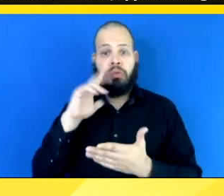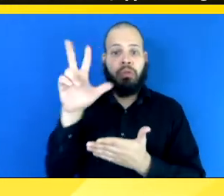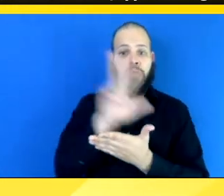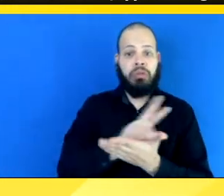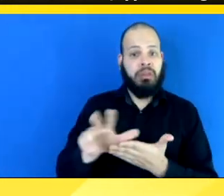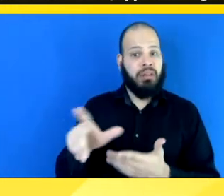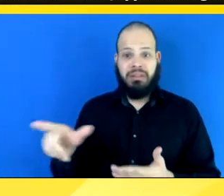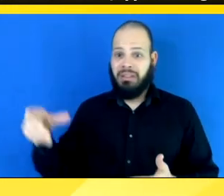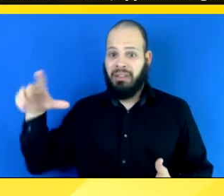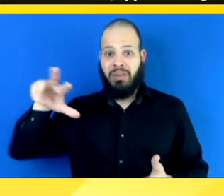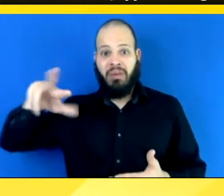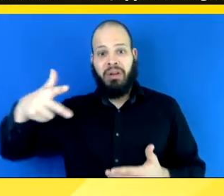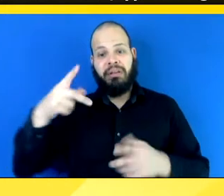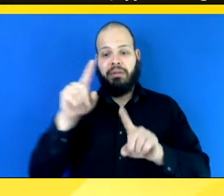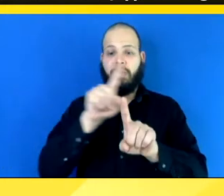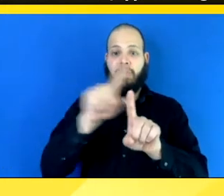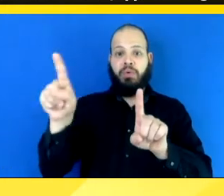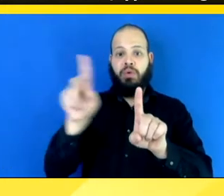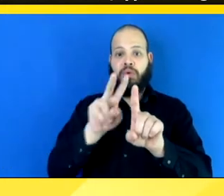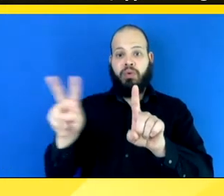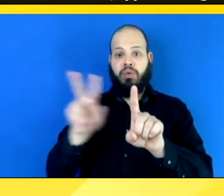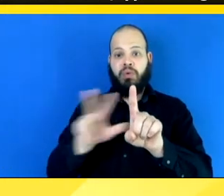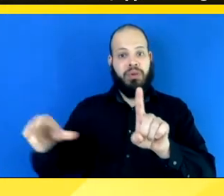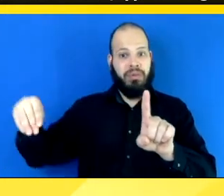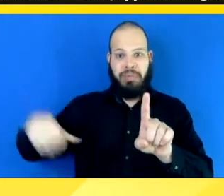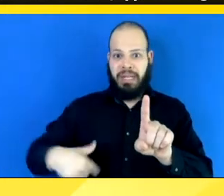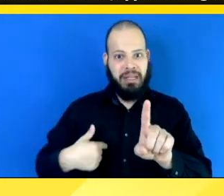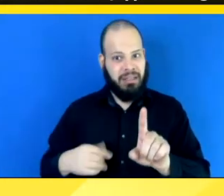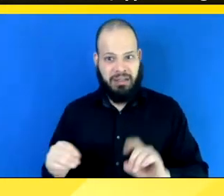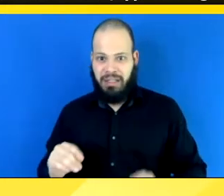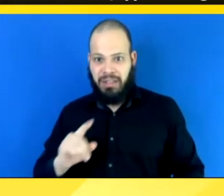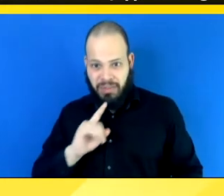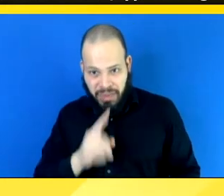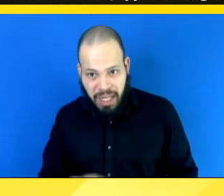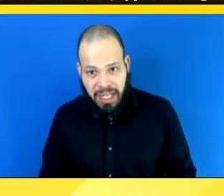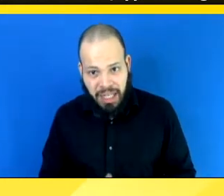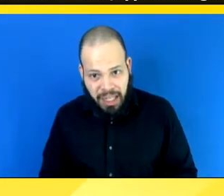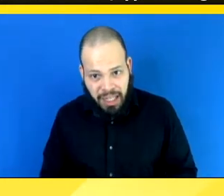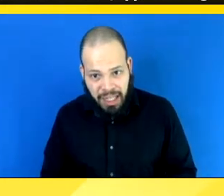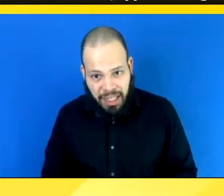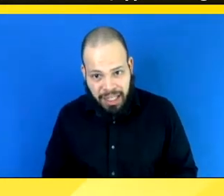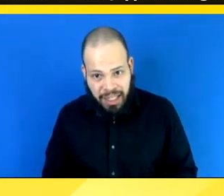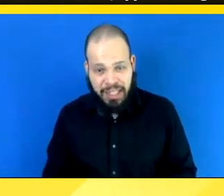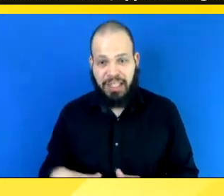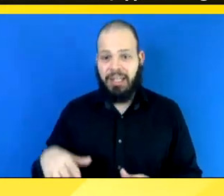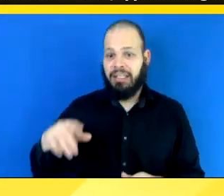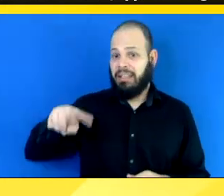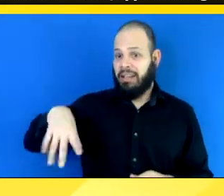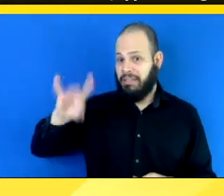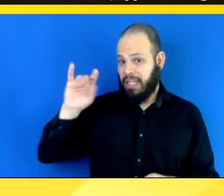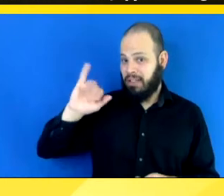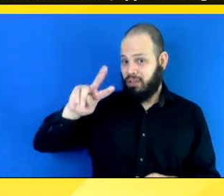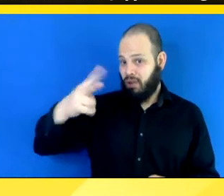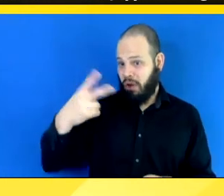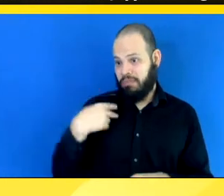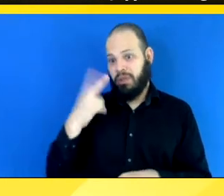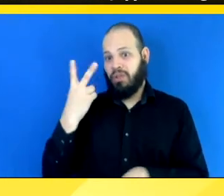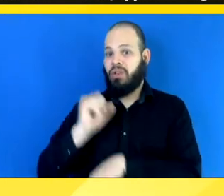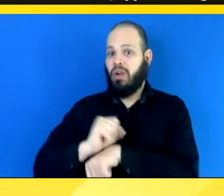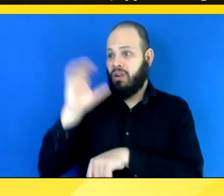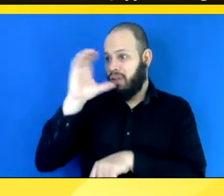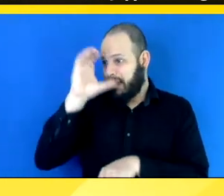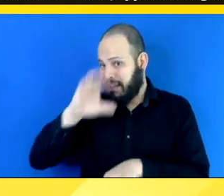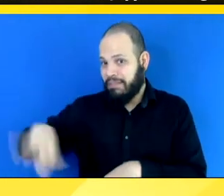Upon that, I had to get a second job to make ends meet. I'm in school for nursing. I graduated